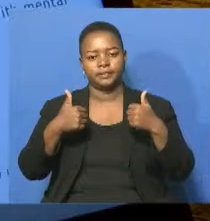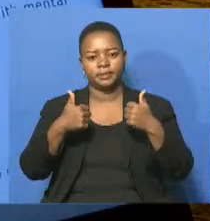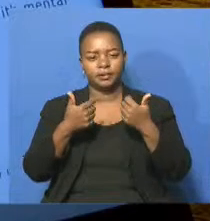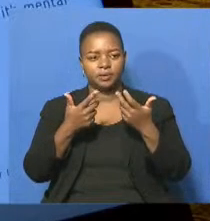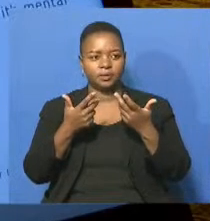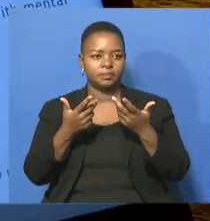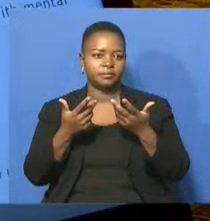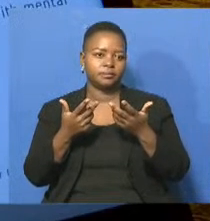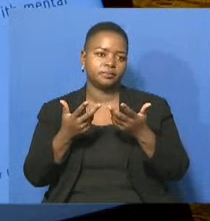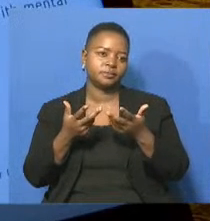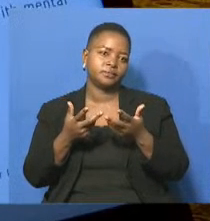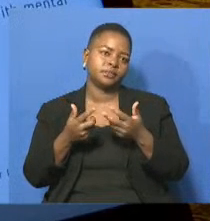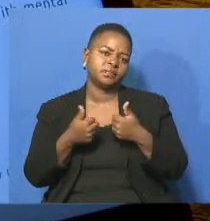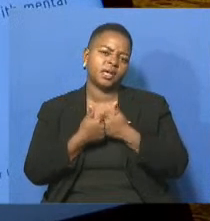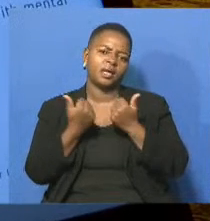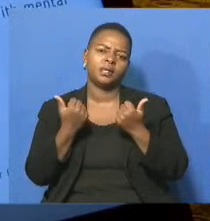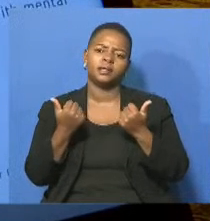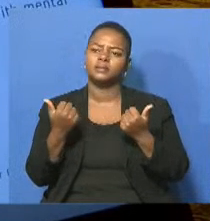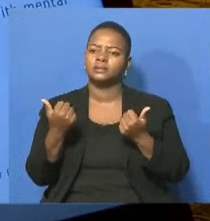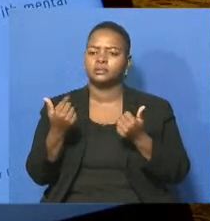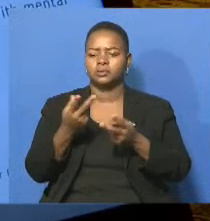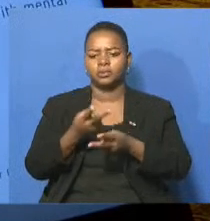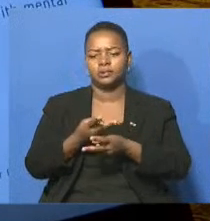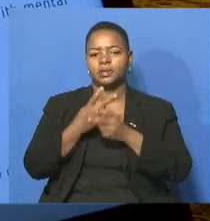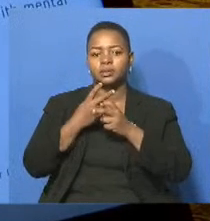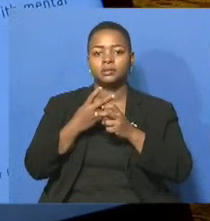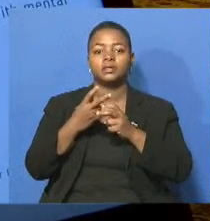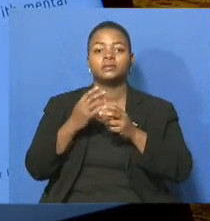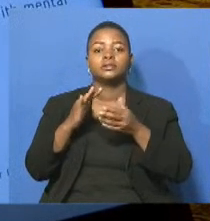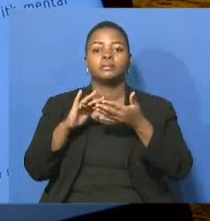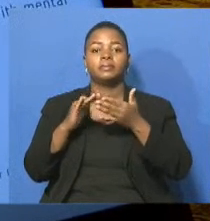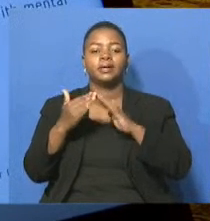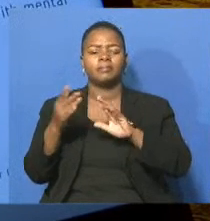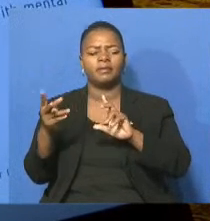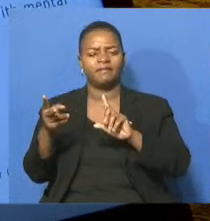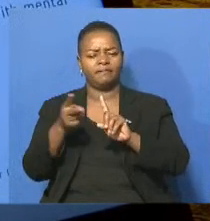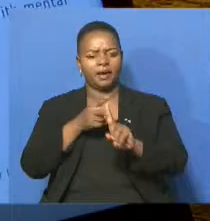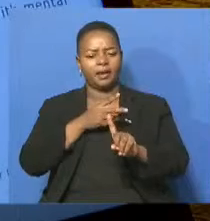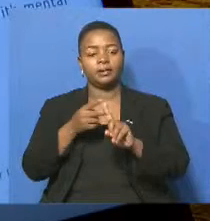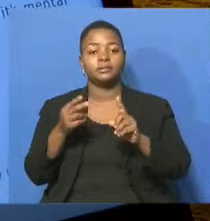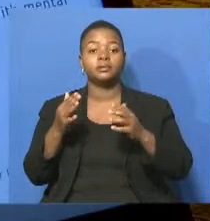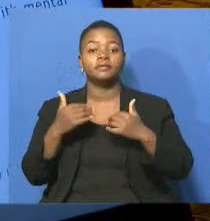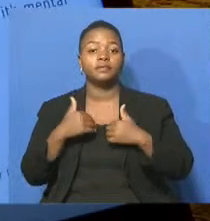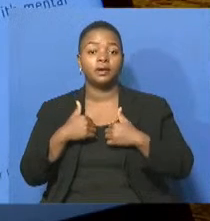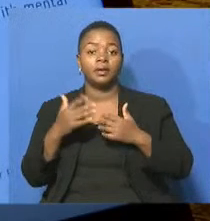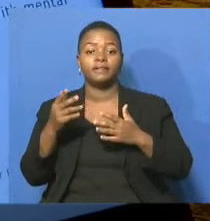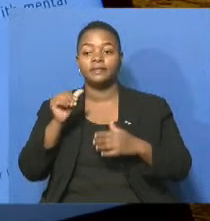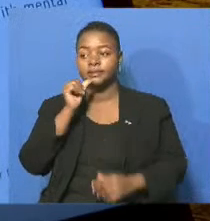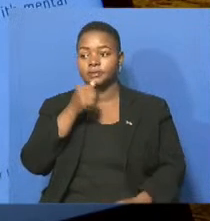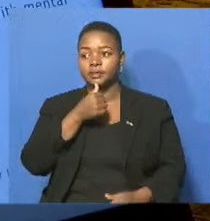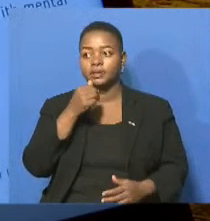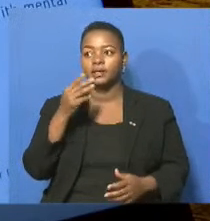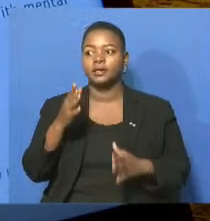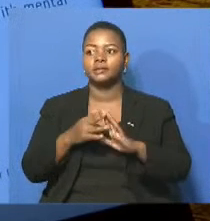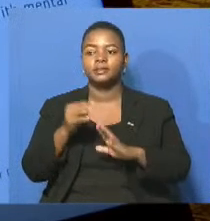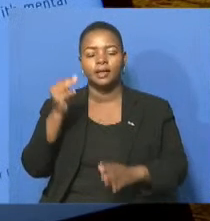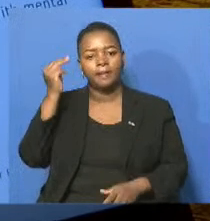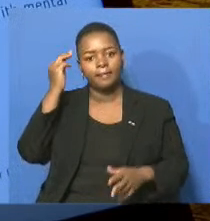of being violent if you have serious mental illness. We are talking here about